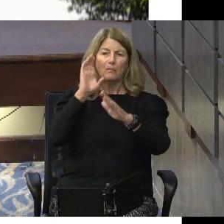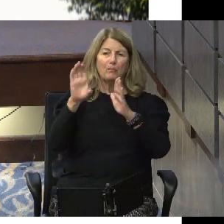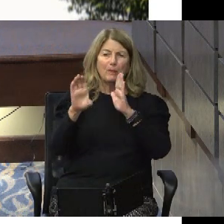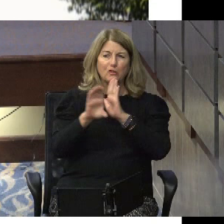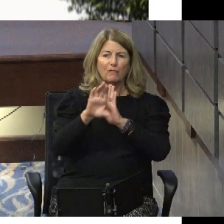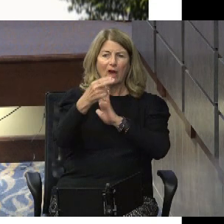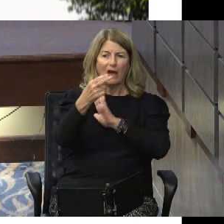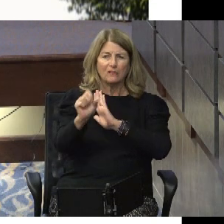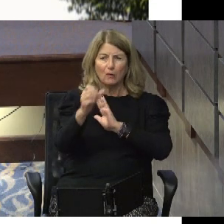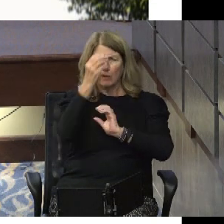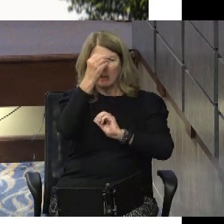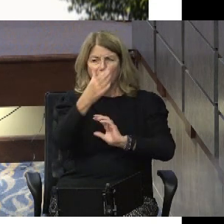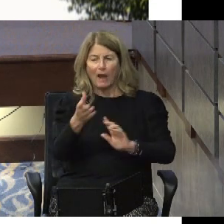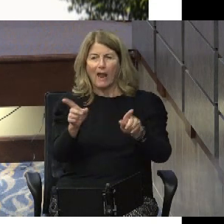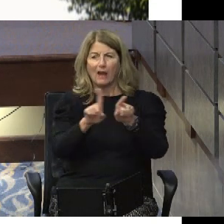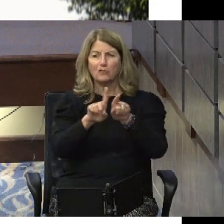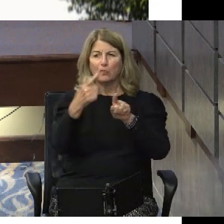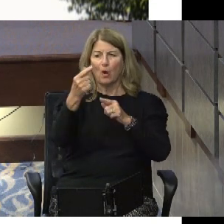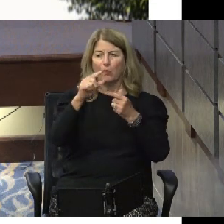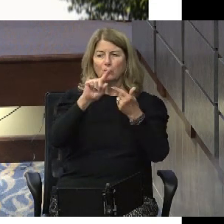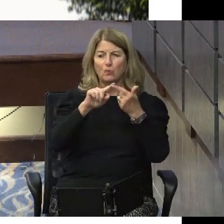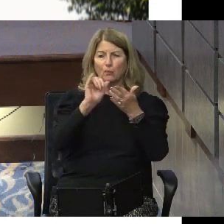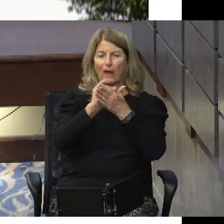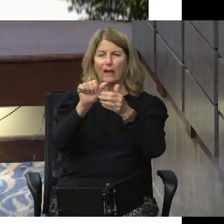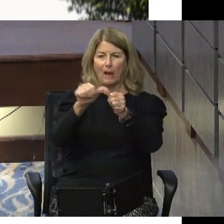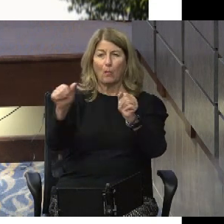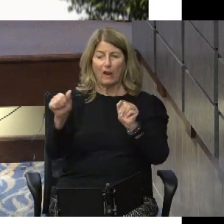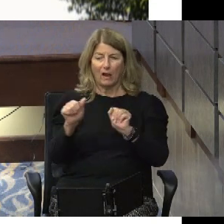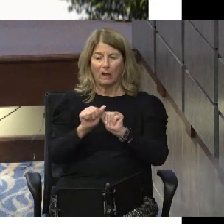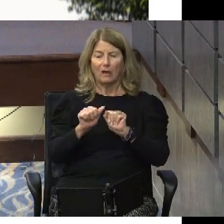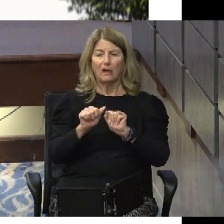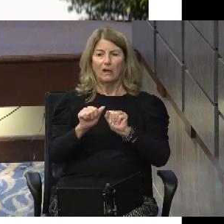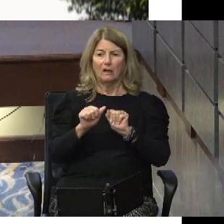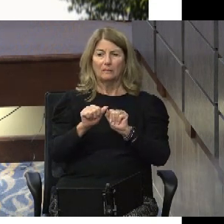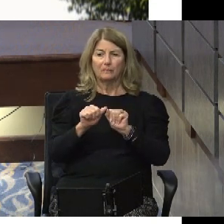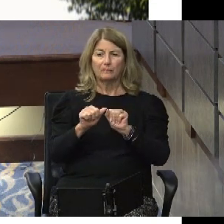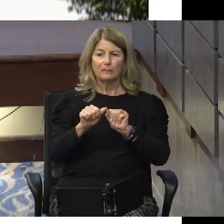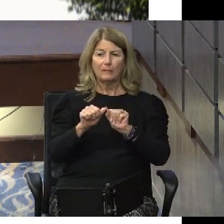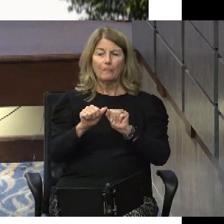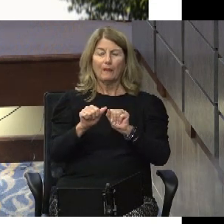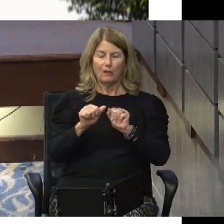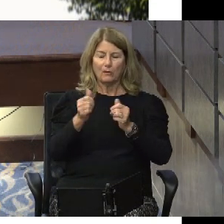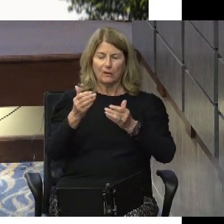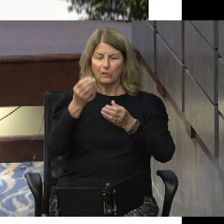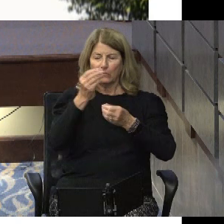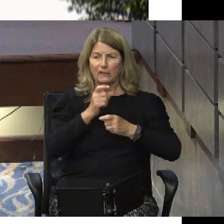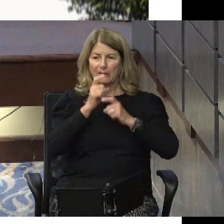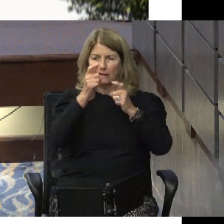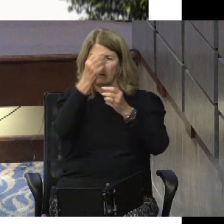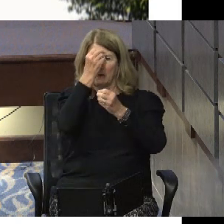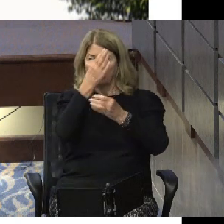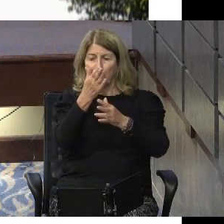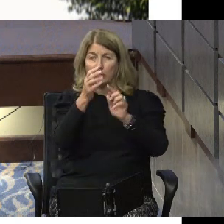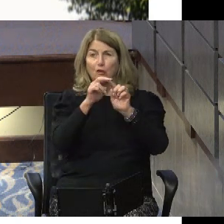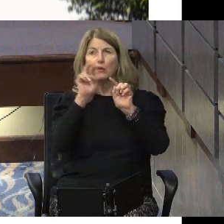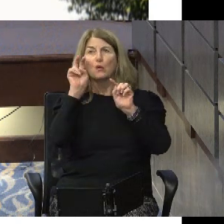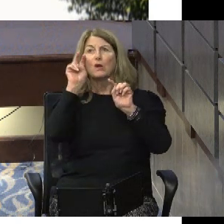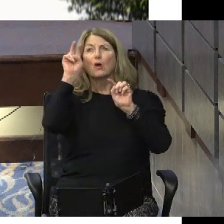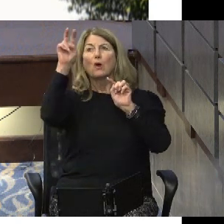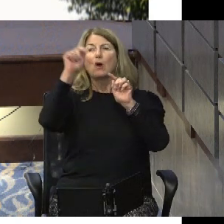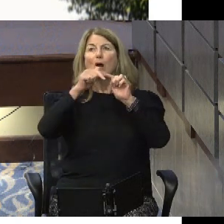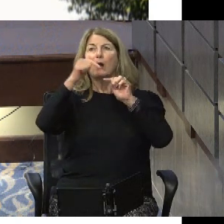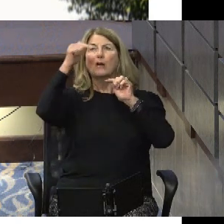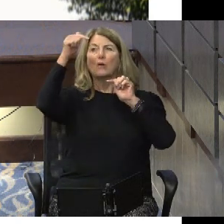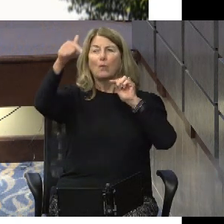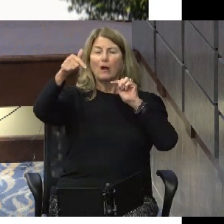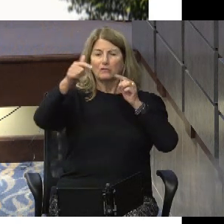information, and as you come into this space, you are presented information, you look across the street, you can see where the high